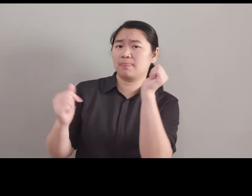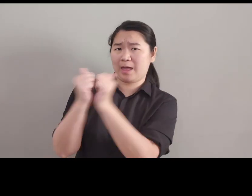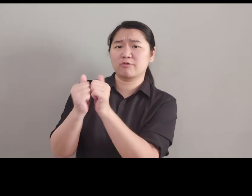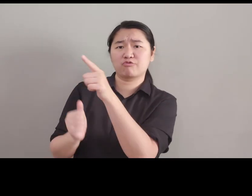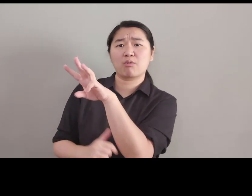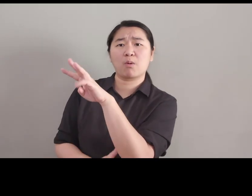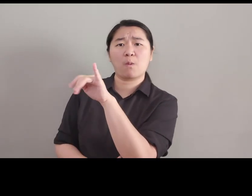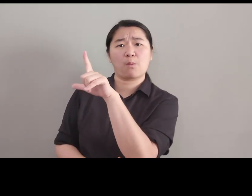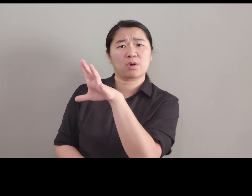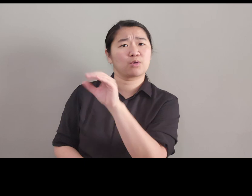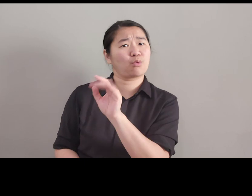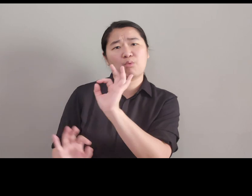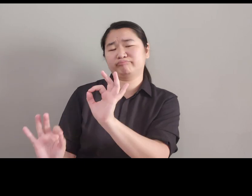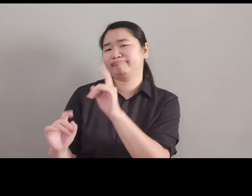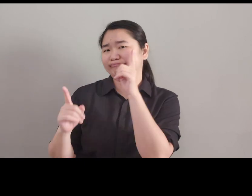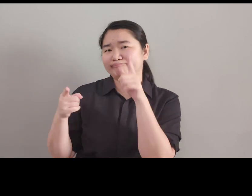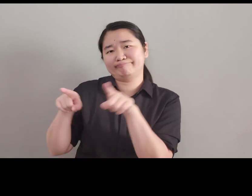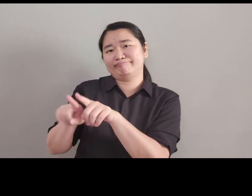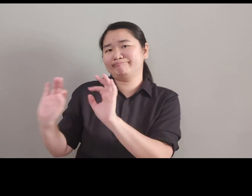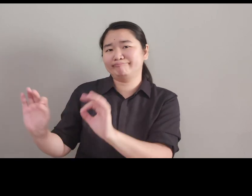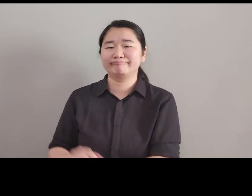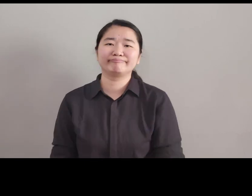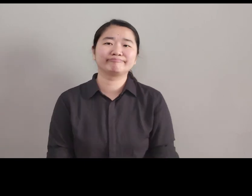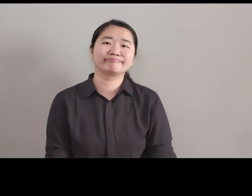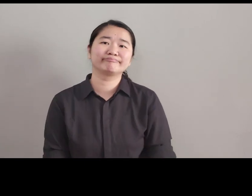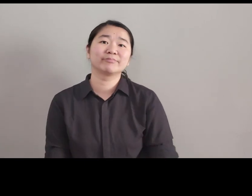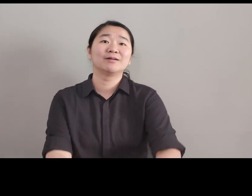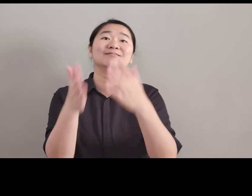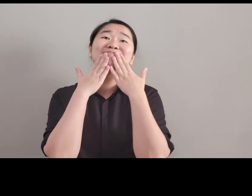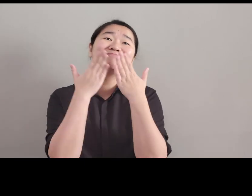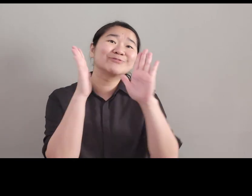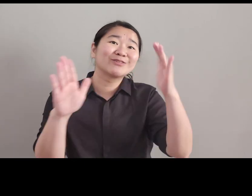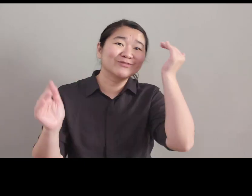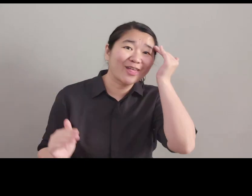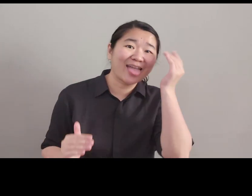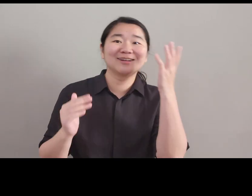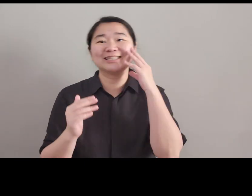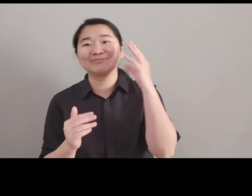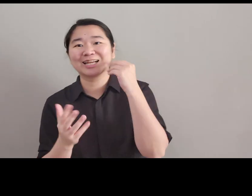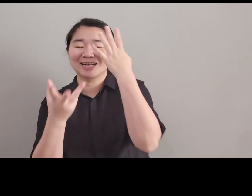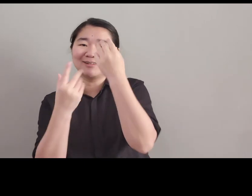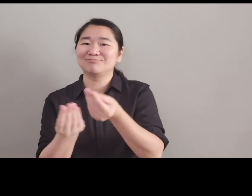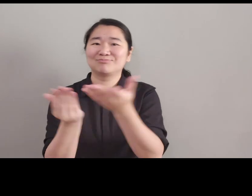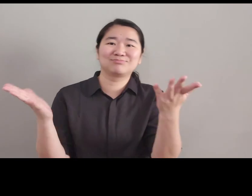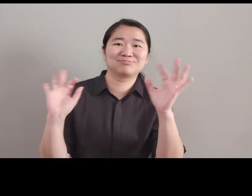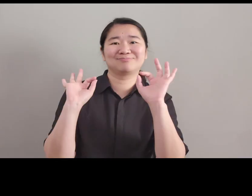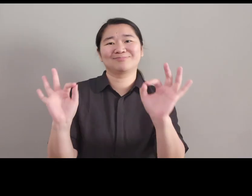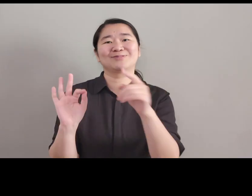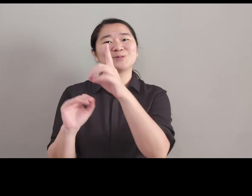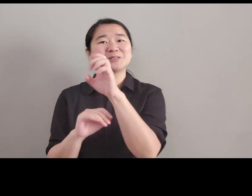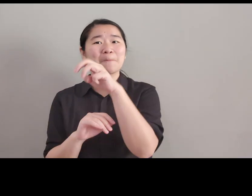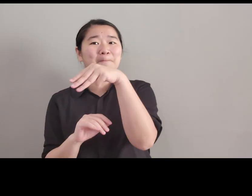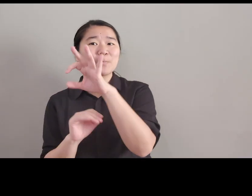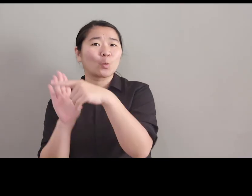Okay, perfect. So thank you very much for sharing your knowledge and experiences, and for the demo by Wilco. So it was worthwhile letting you